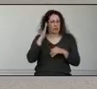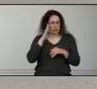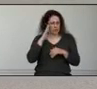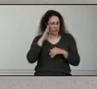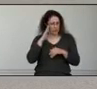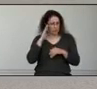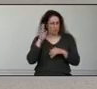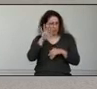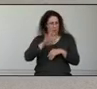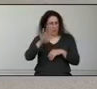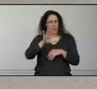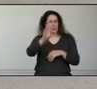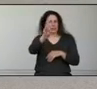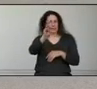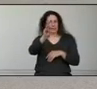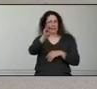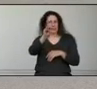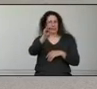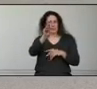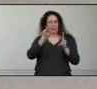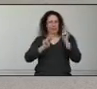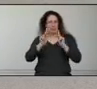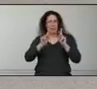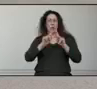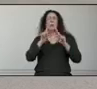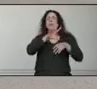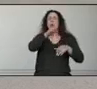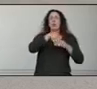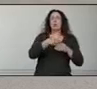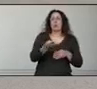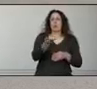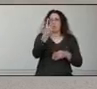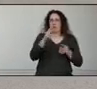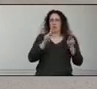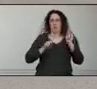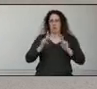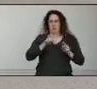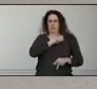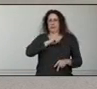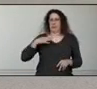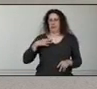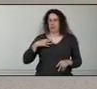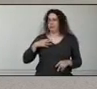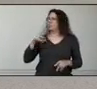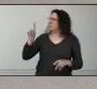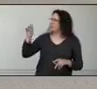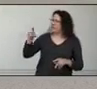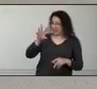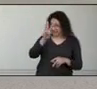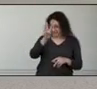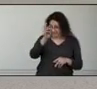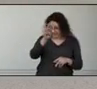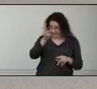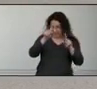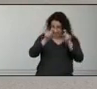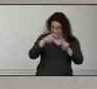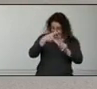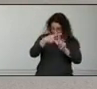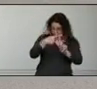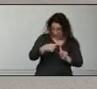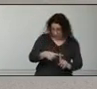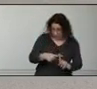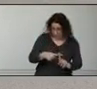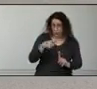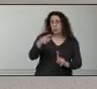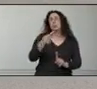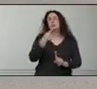were affected, but that does include 4 staff. So is 60 the number of people who just tested positive? You said